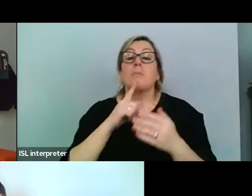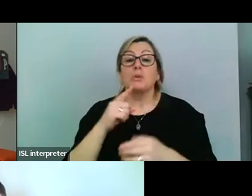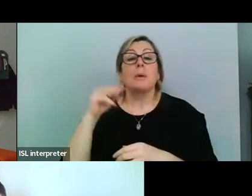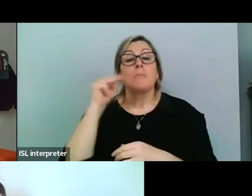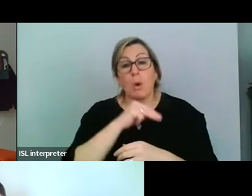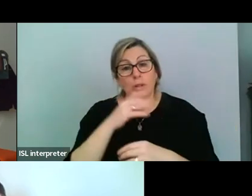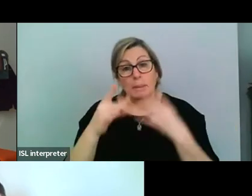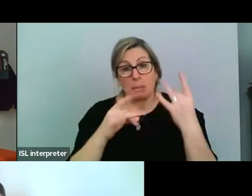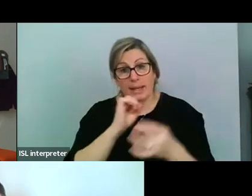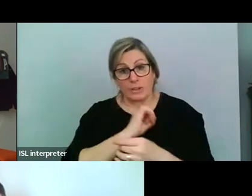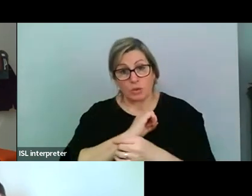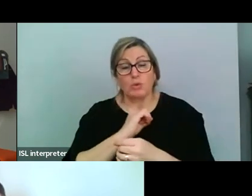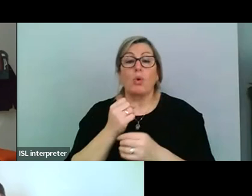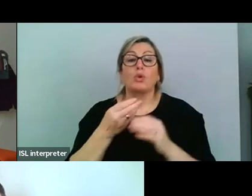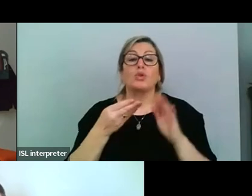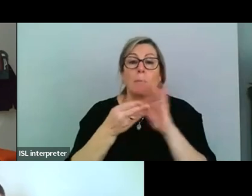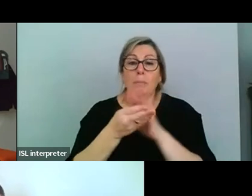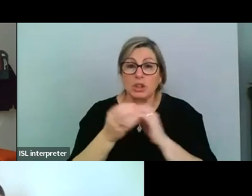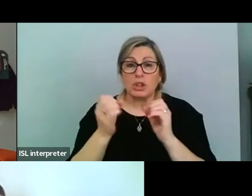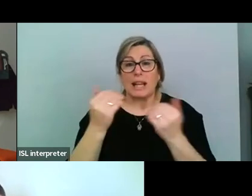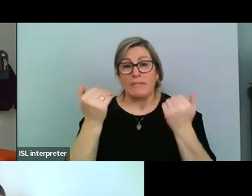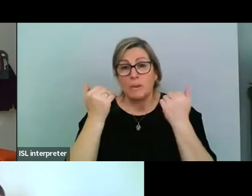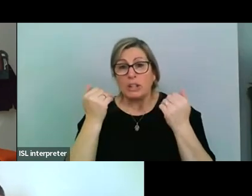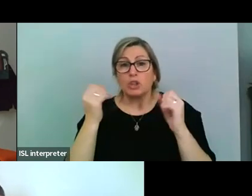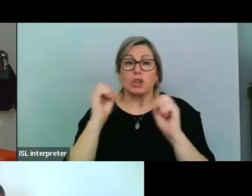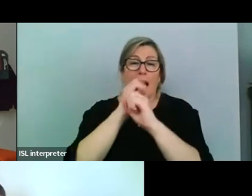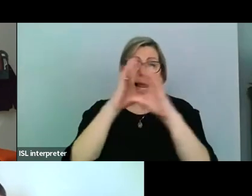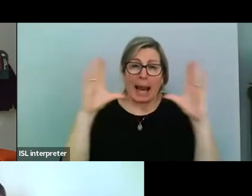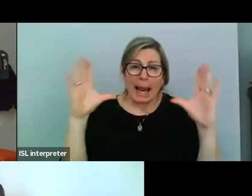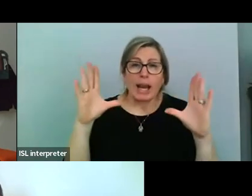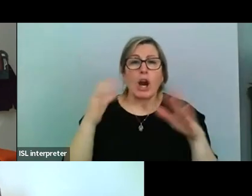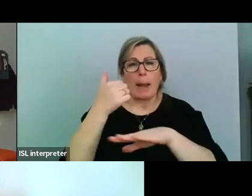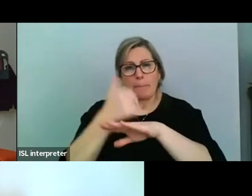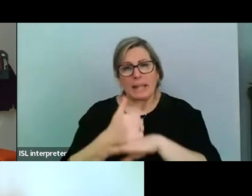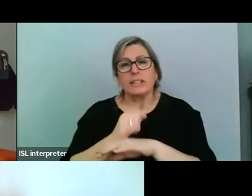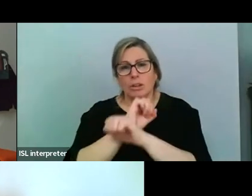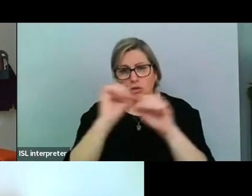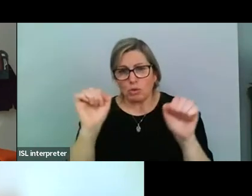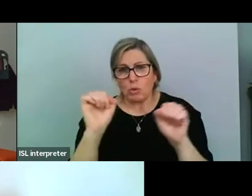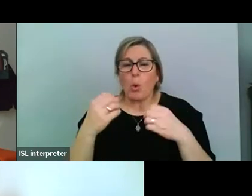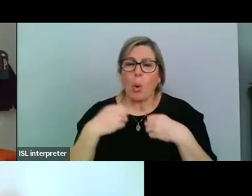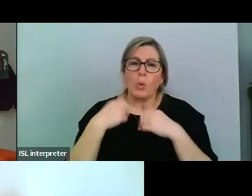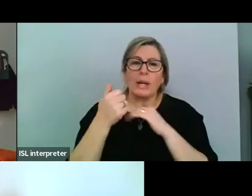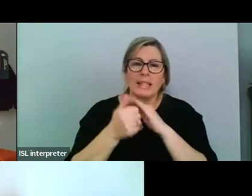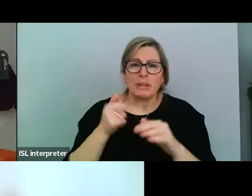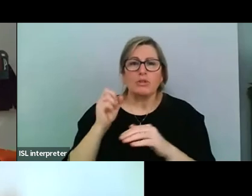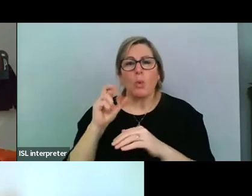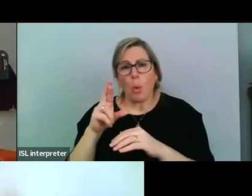clear, evidence-based, or based on your own experience.